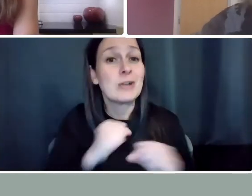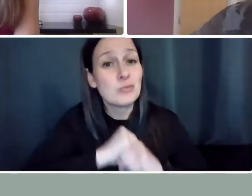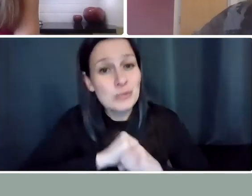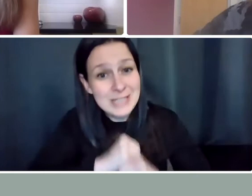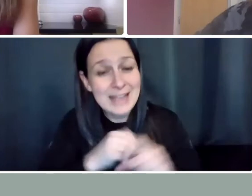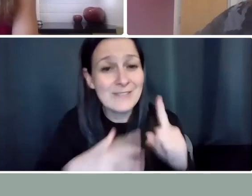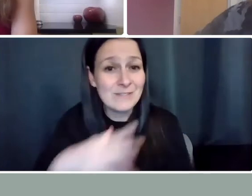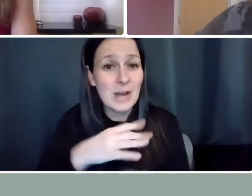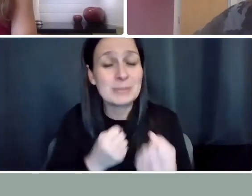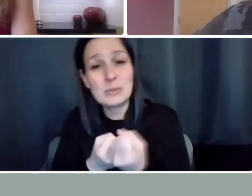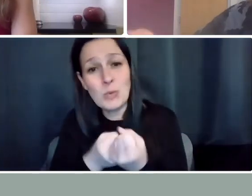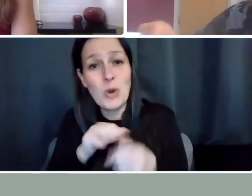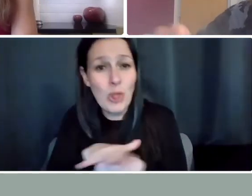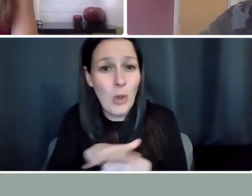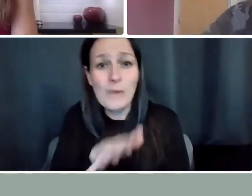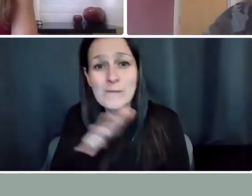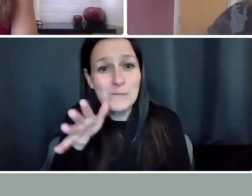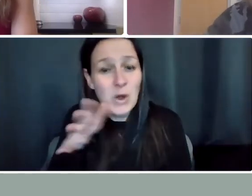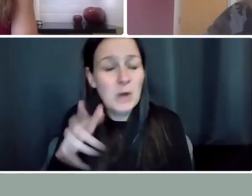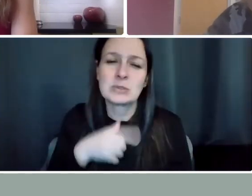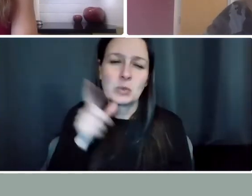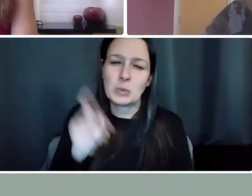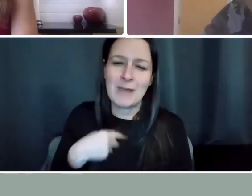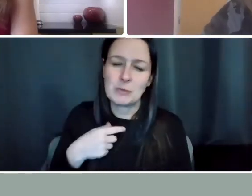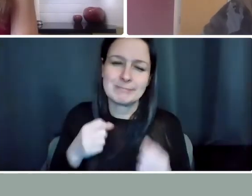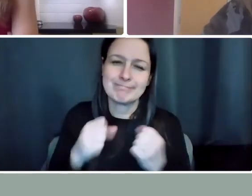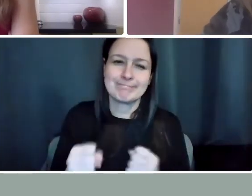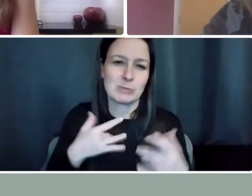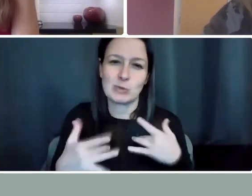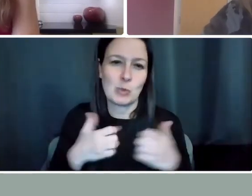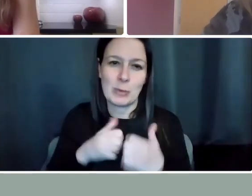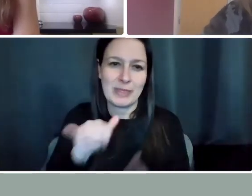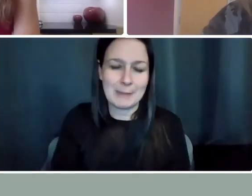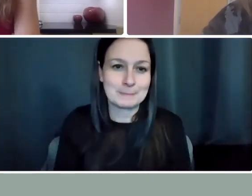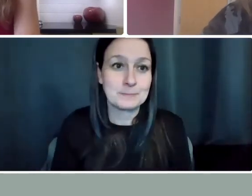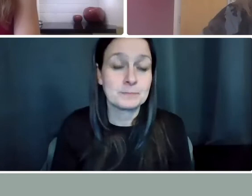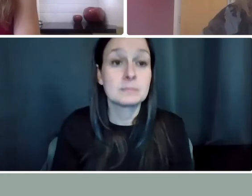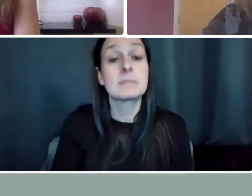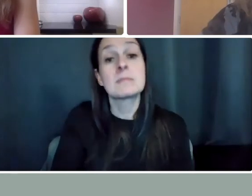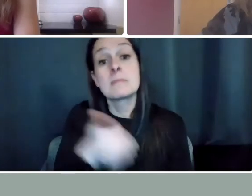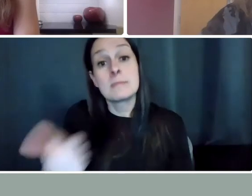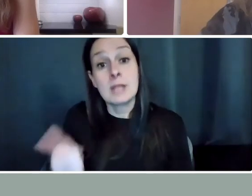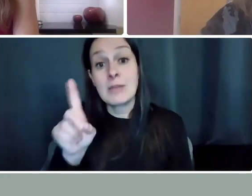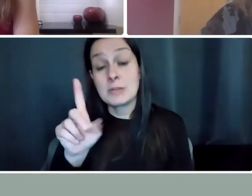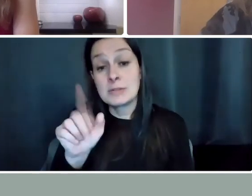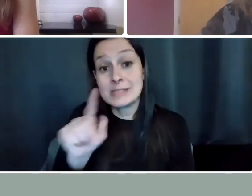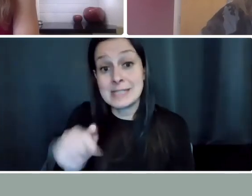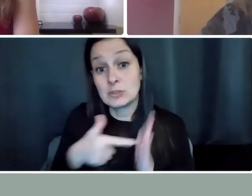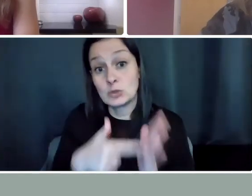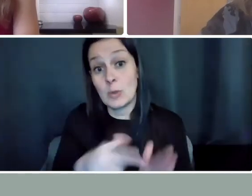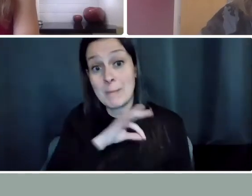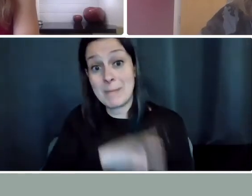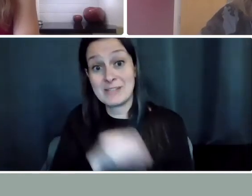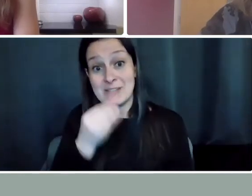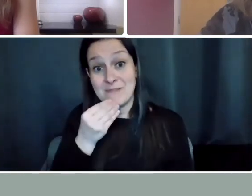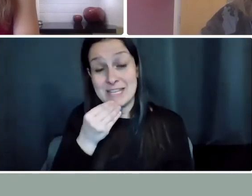their local farm. So you don't really have to be super concerned with that. The other thing is that the data showing the benefits of